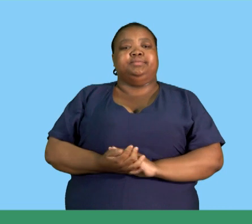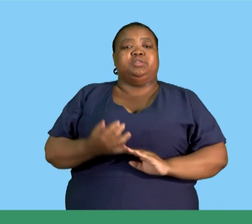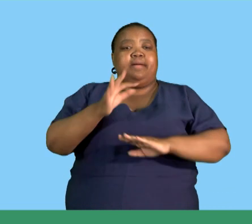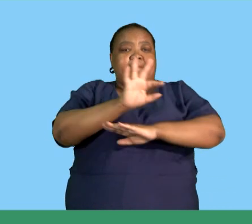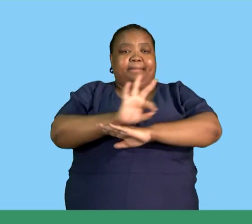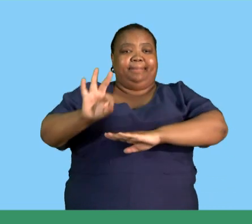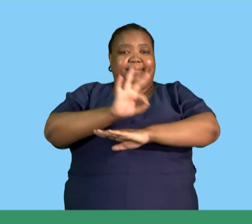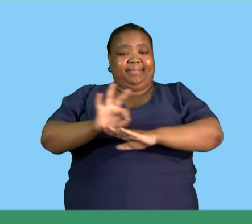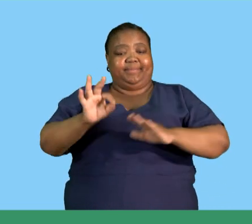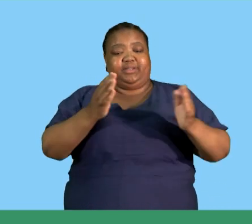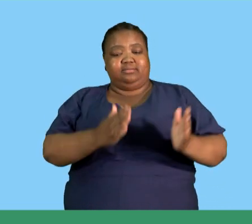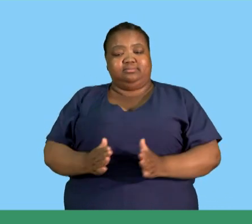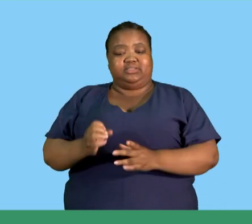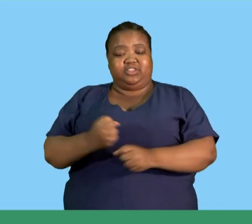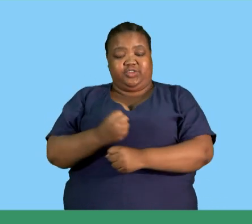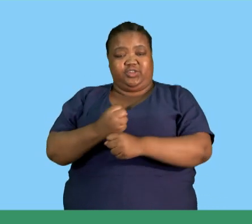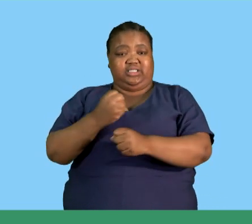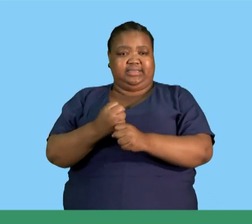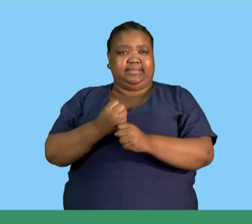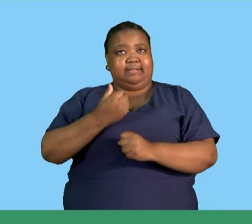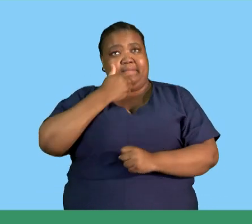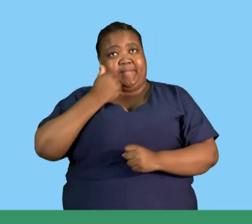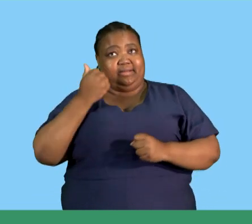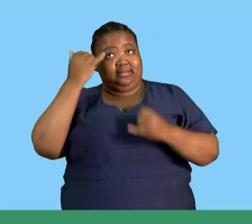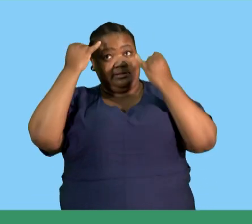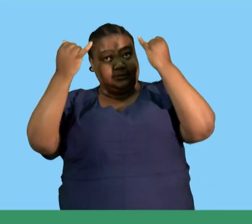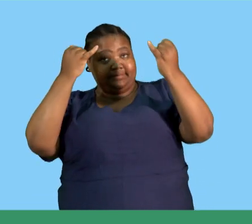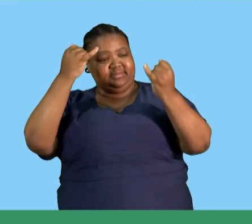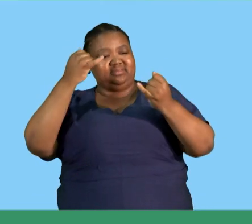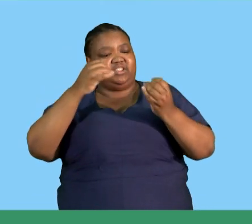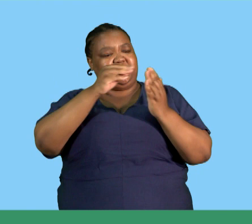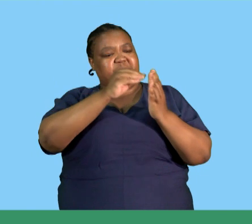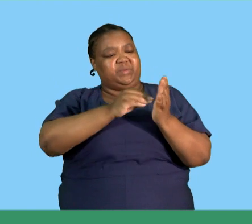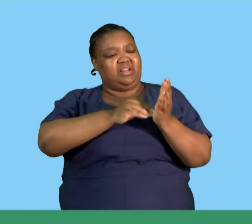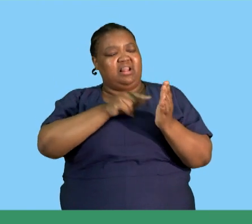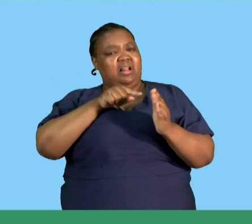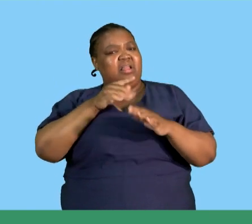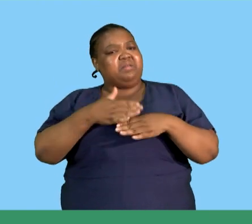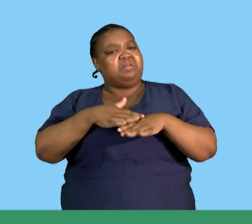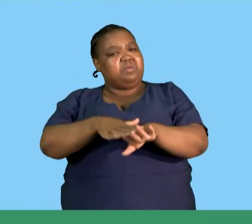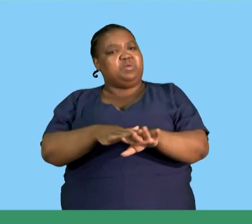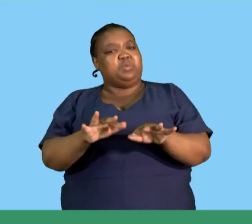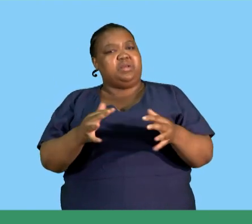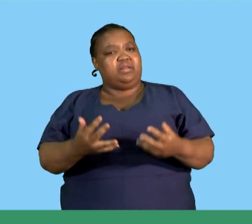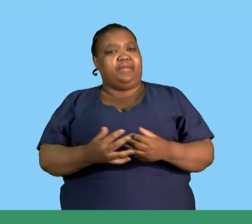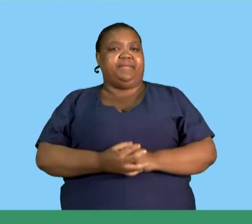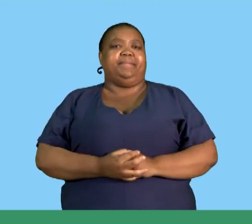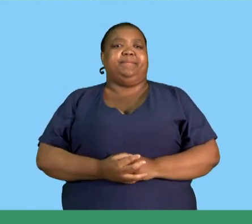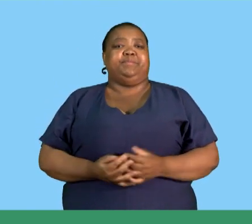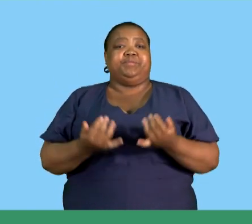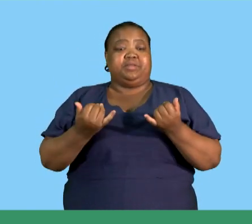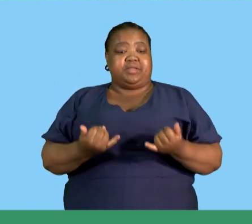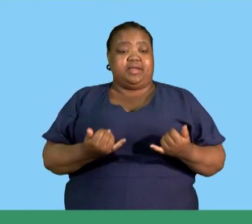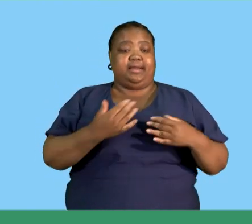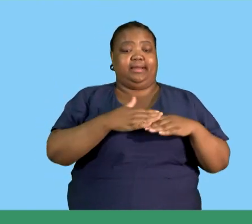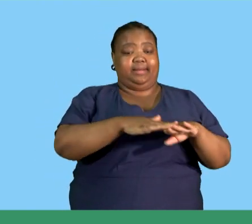Discuss a plan of action on how to implement the best ideas. Now we move on to the impact. Like I said, we start with the application